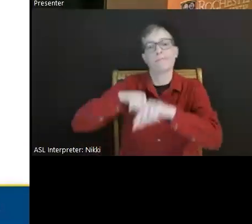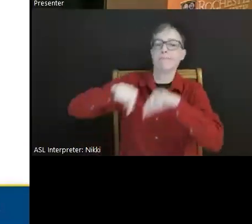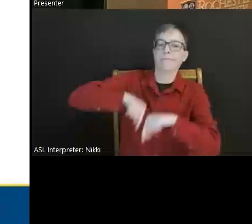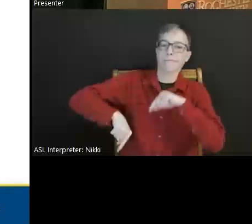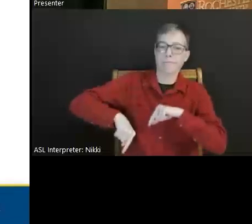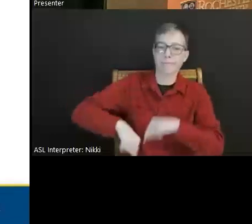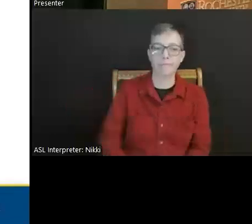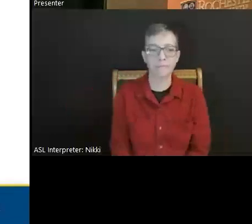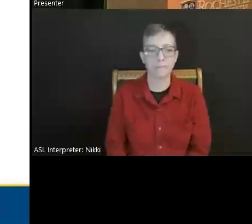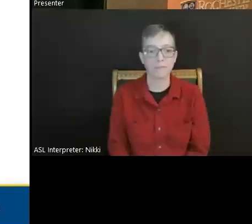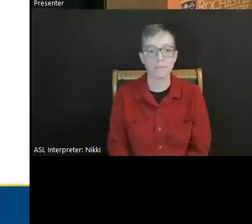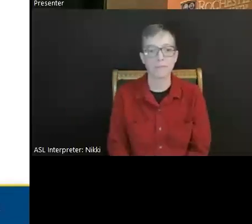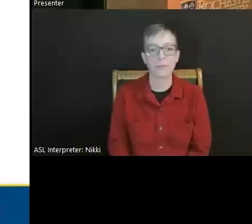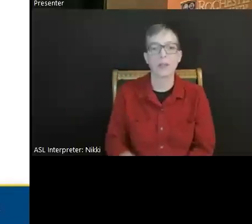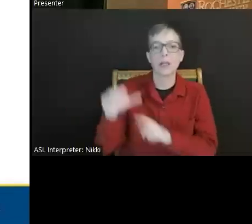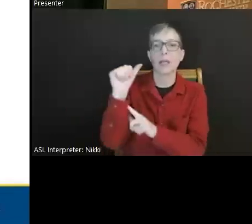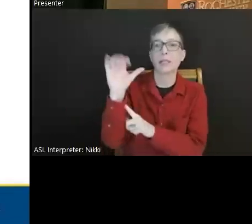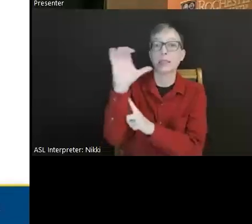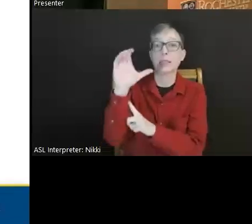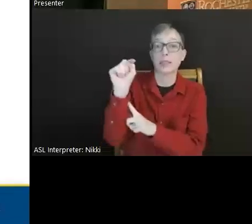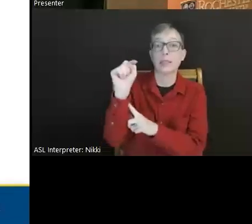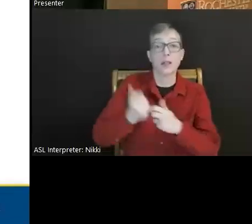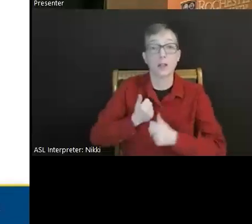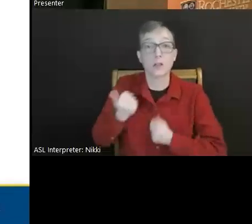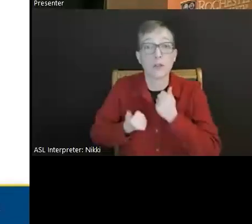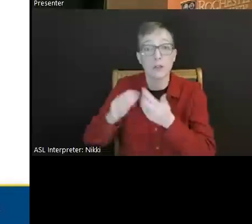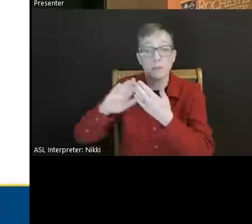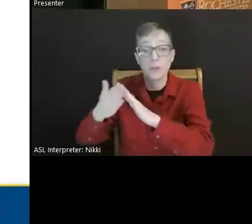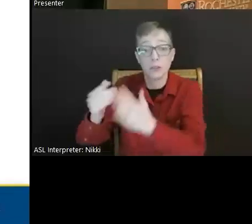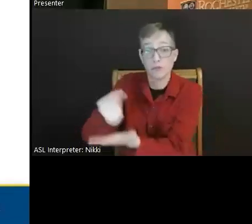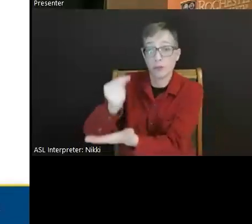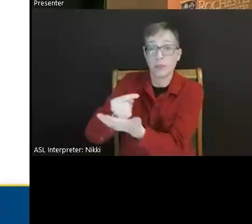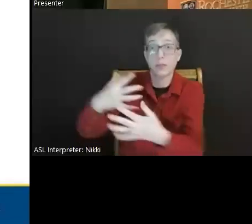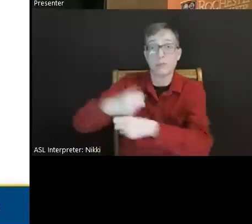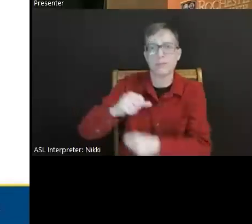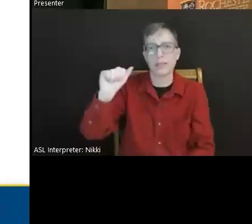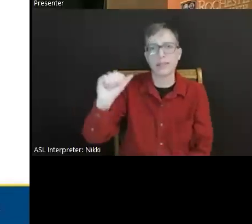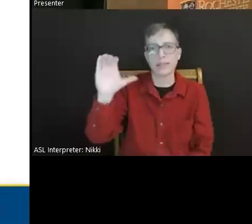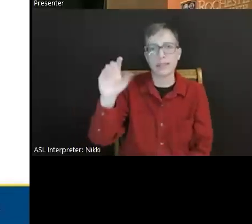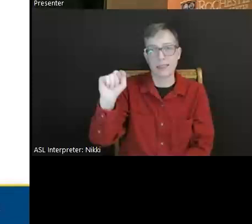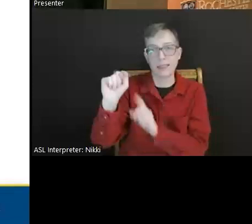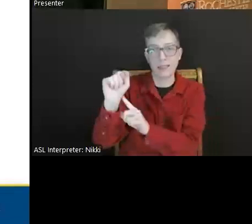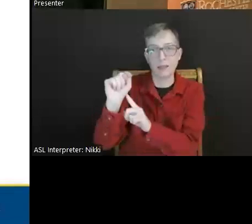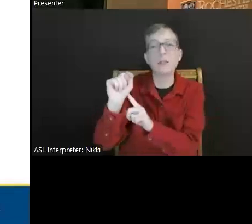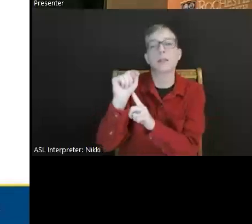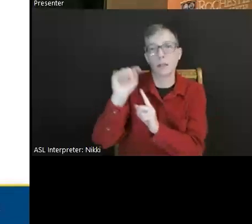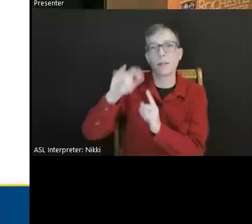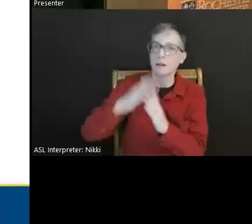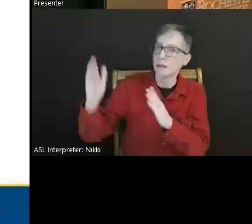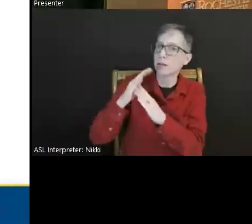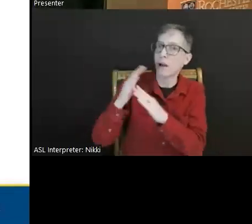Assertive community treatment, or ACT, is the highest level of outpatient care for individuals